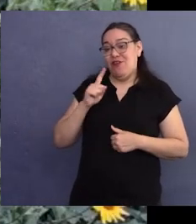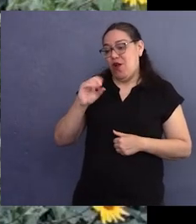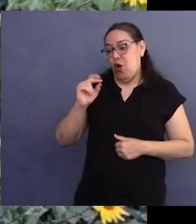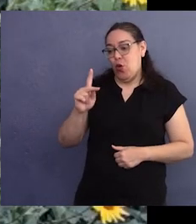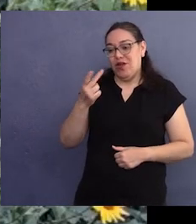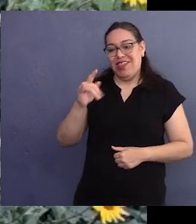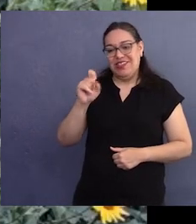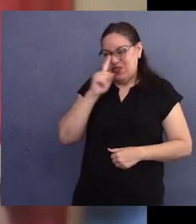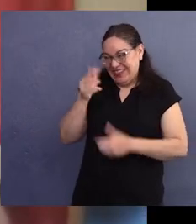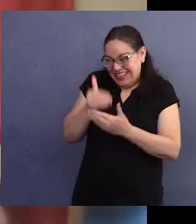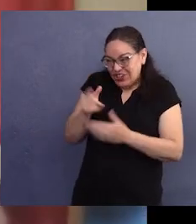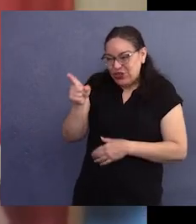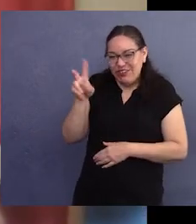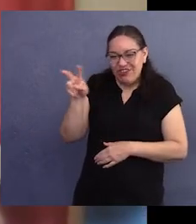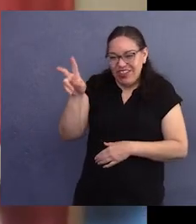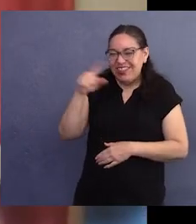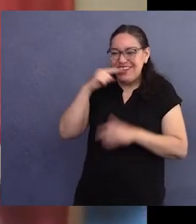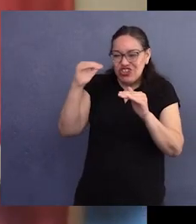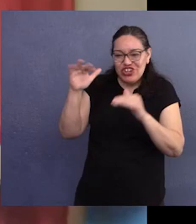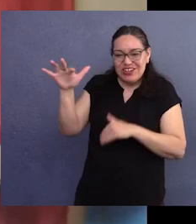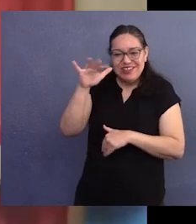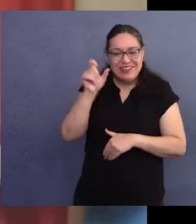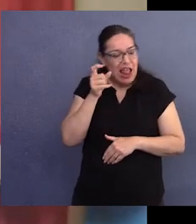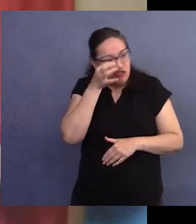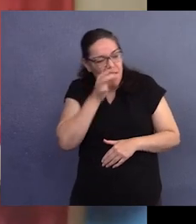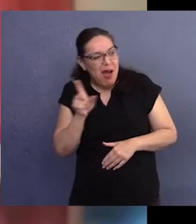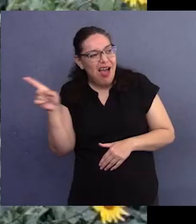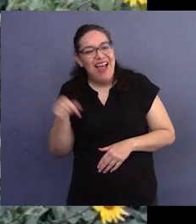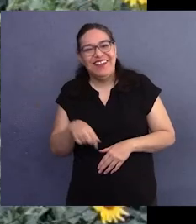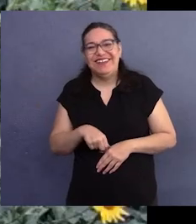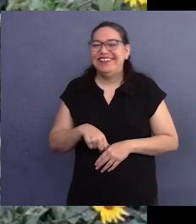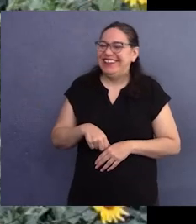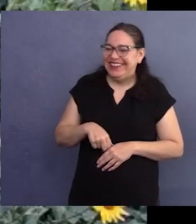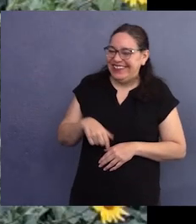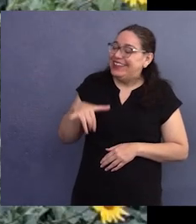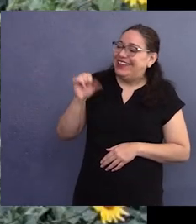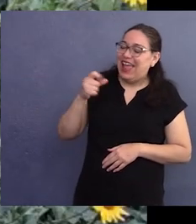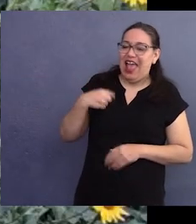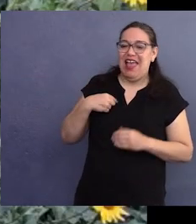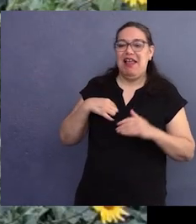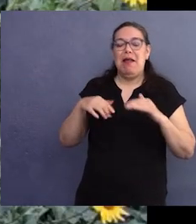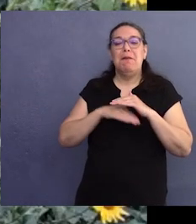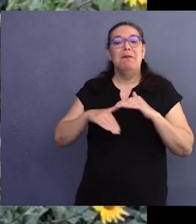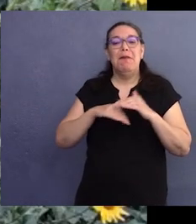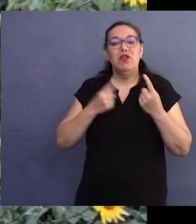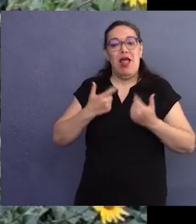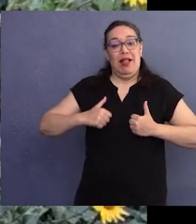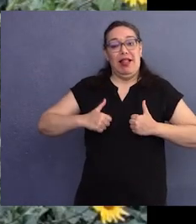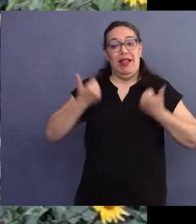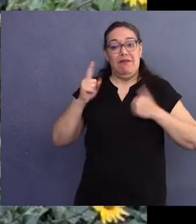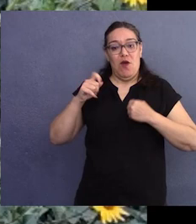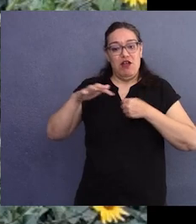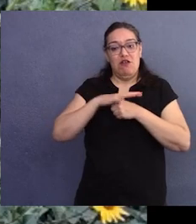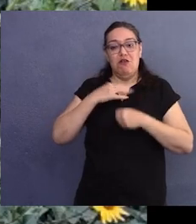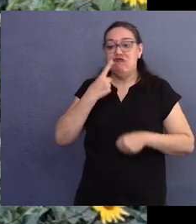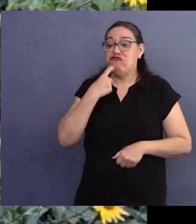you. Mm-hmm. Mm-hmm. Yeah, it's Just down good. the pack. Right. Yeah, I basically live where there's red